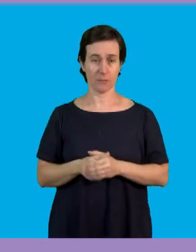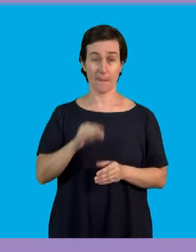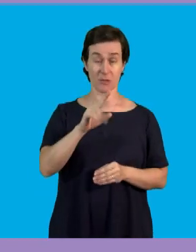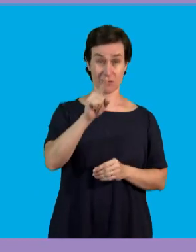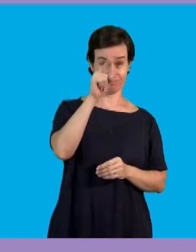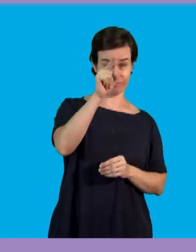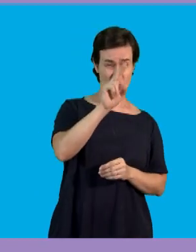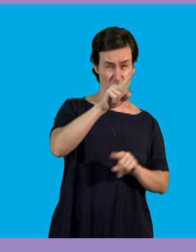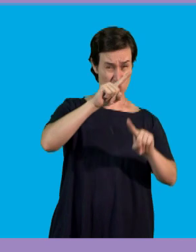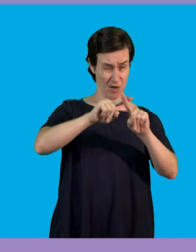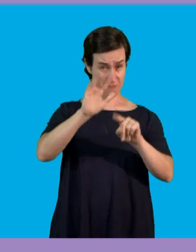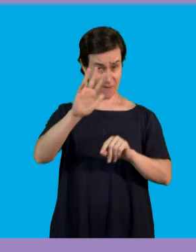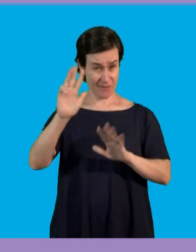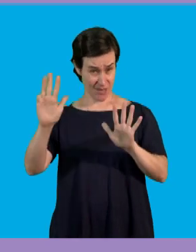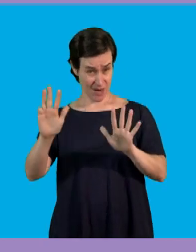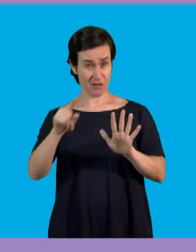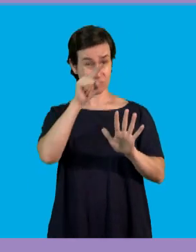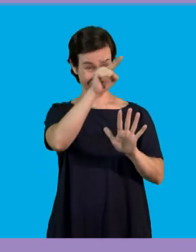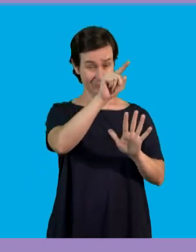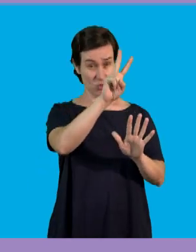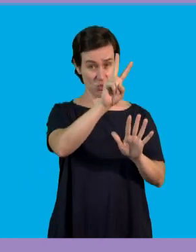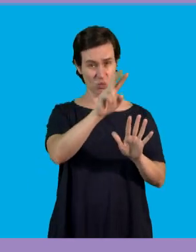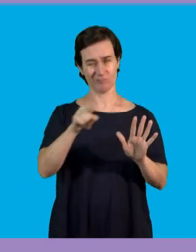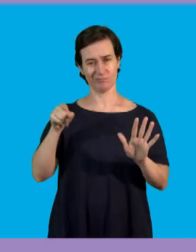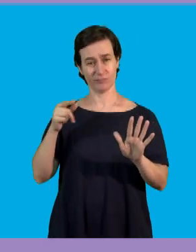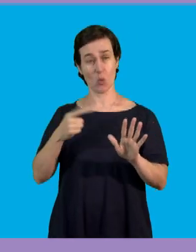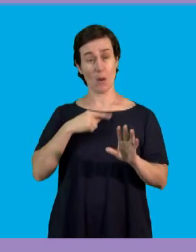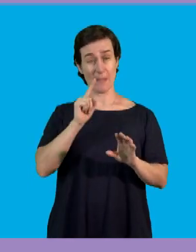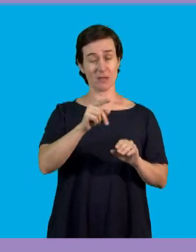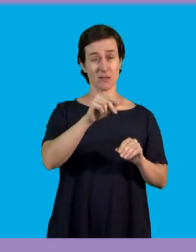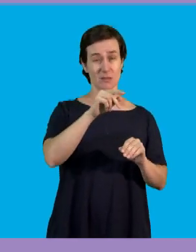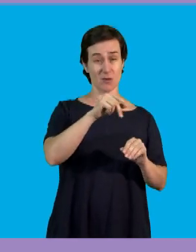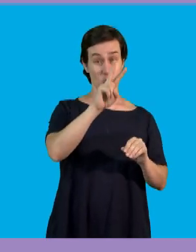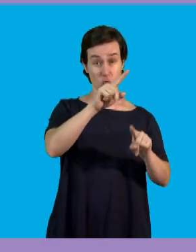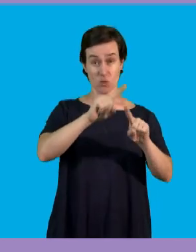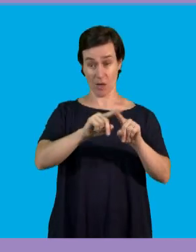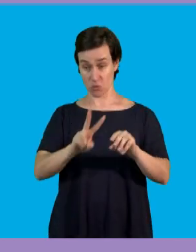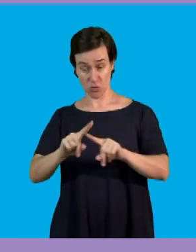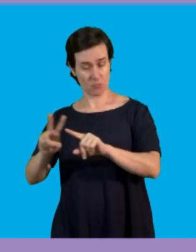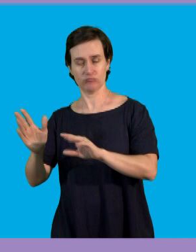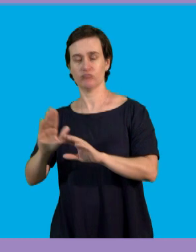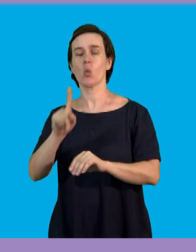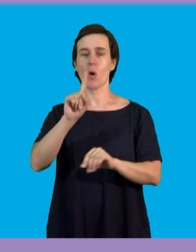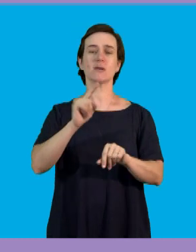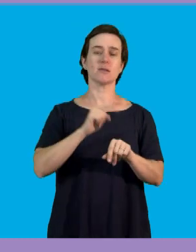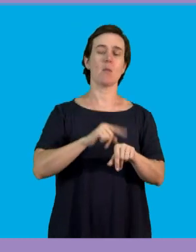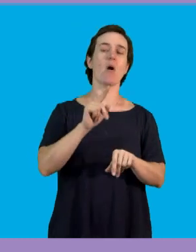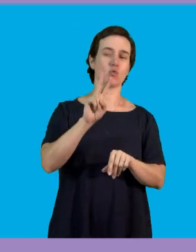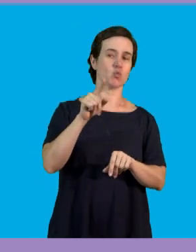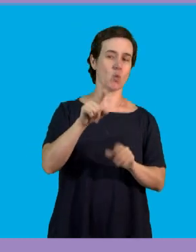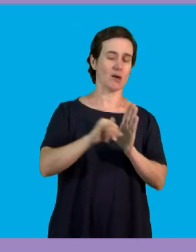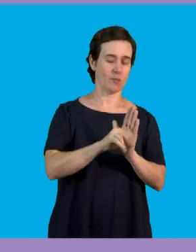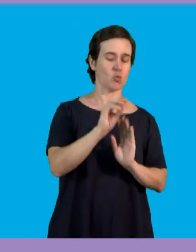blocks, 2 appears in both blocks, but we are not going to write it 2 times. We are just going to write it once. So in my factors, there is a